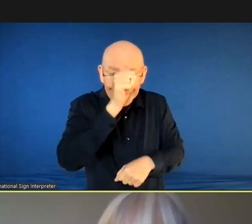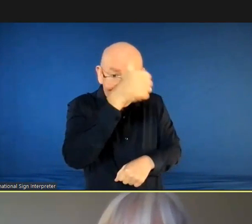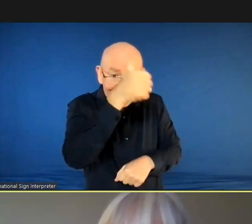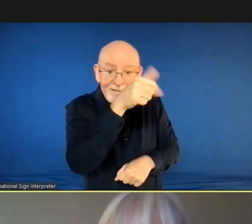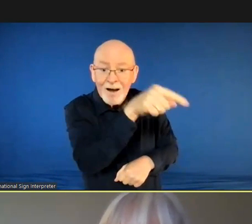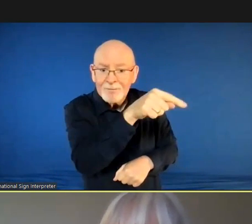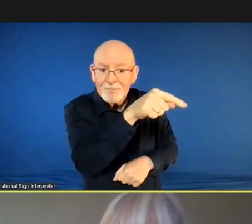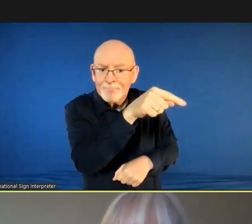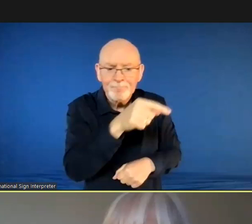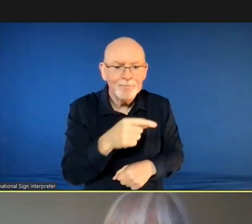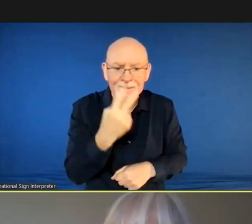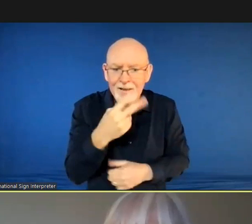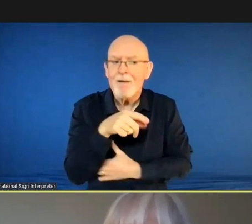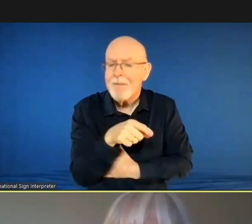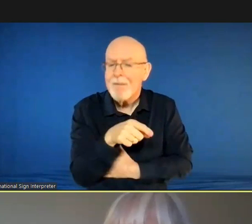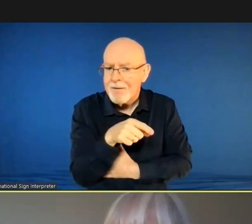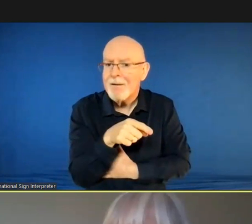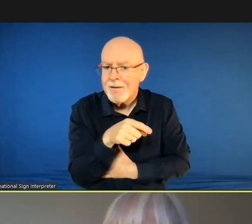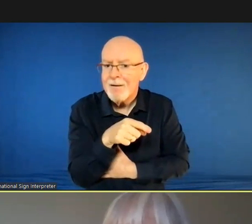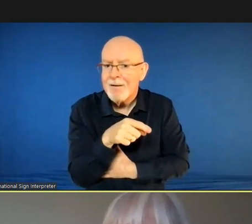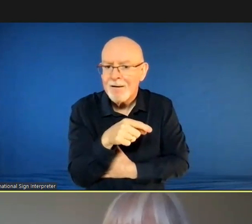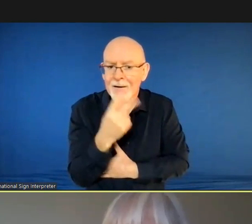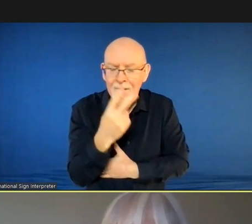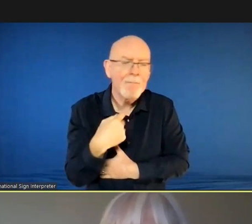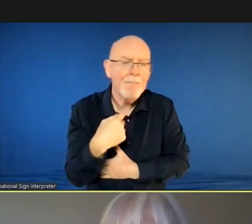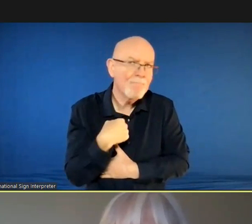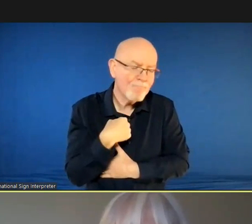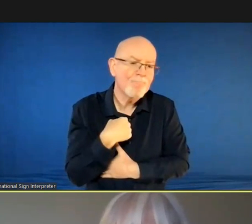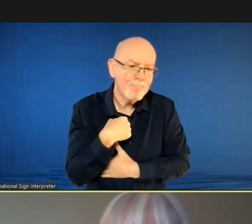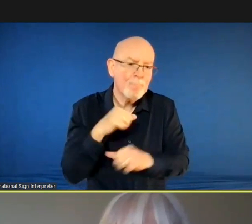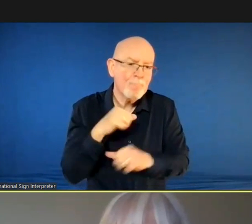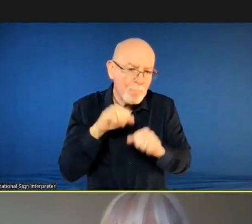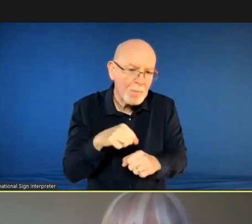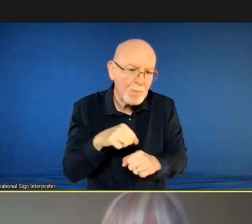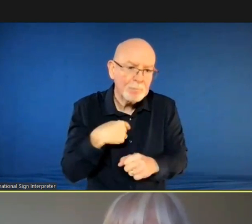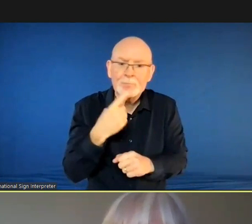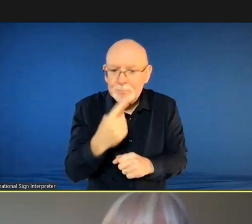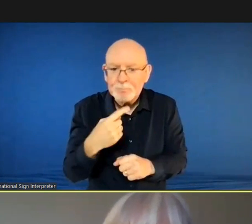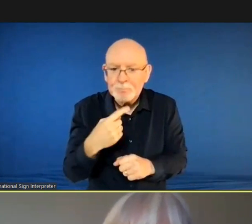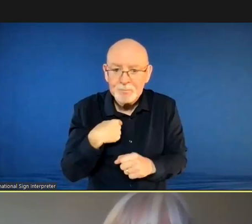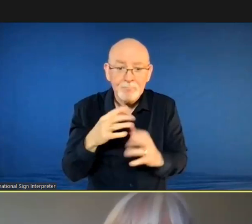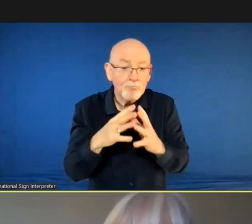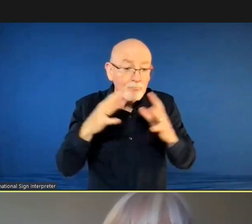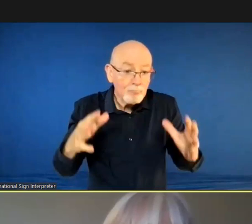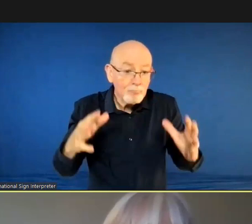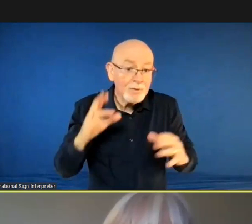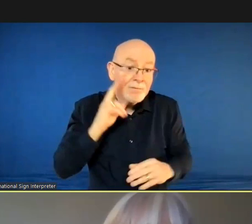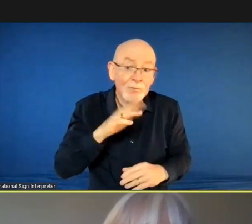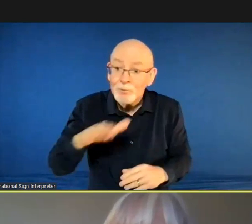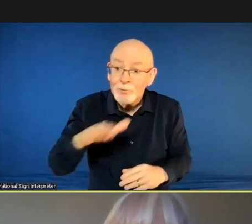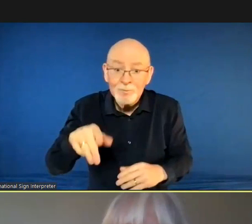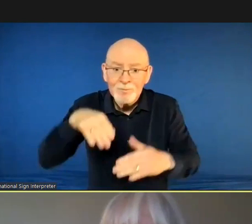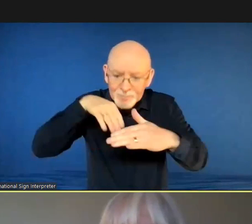some confidence that the vast majority of deaf children who start primary school do so with very little